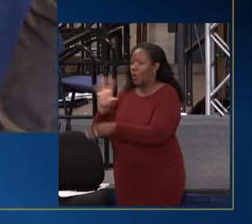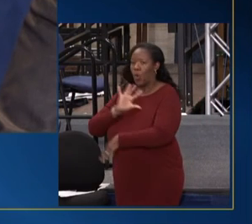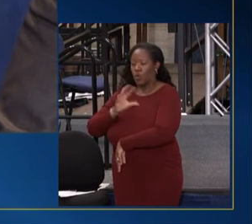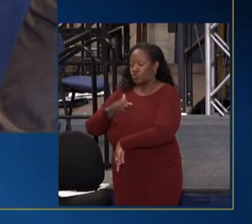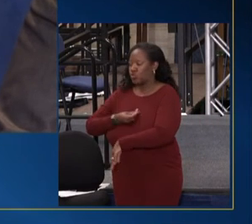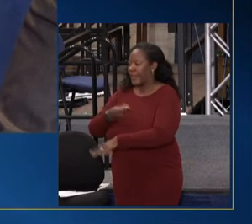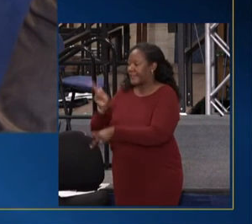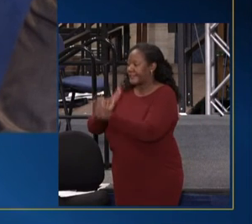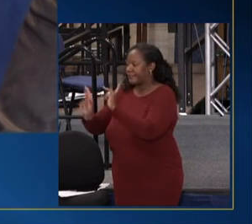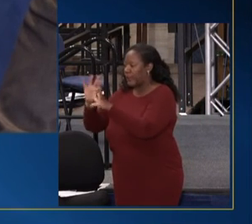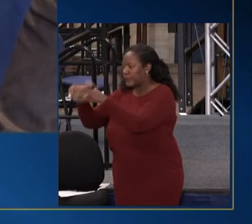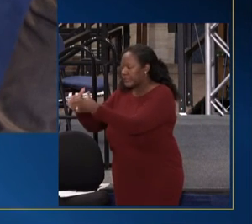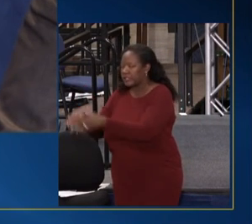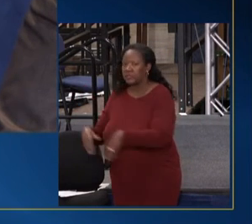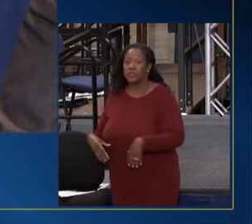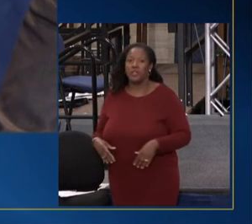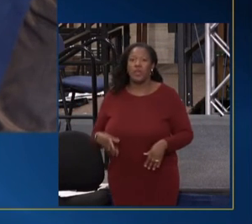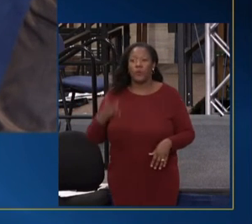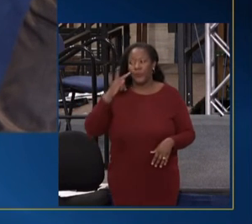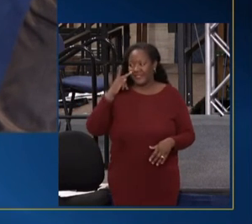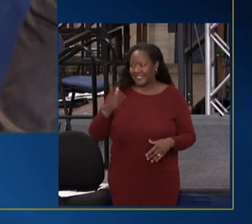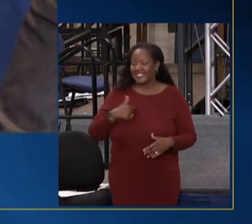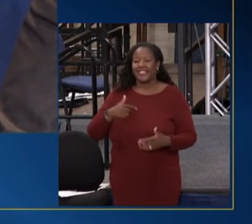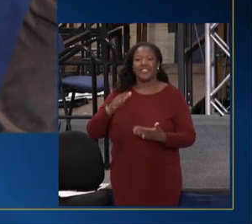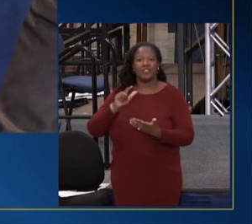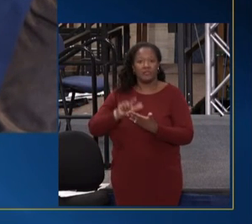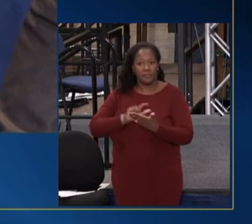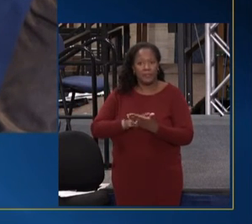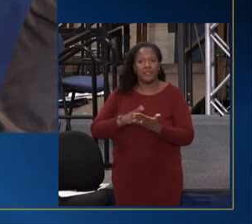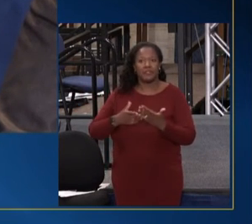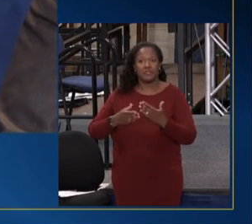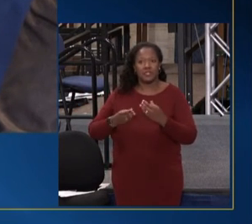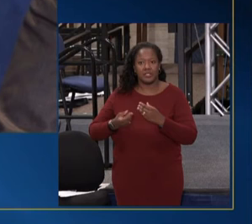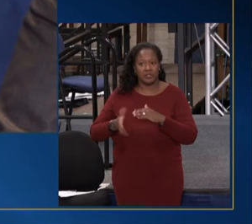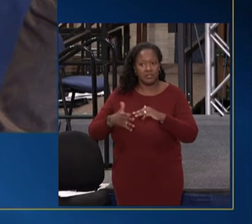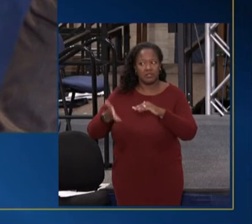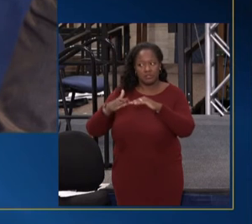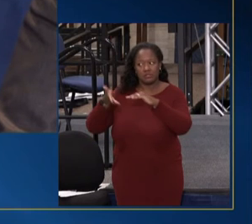that. And we've seen our number of bills grow year to year.